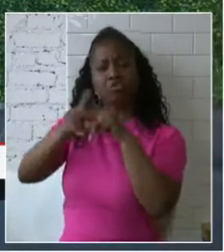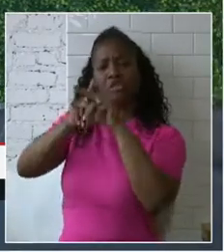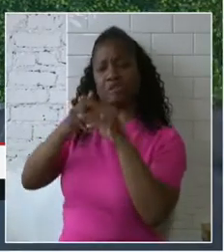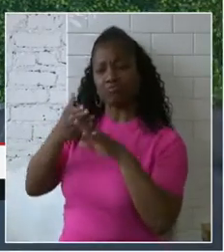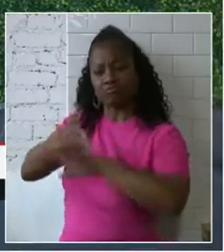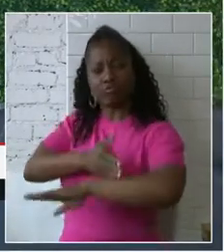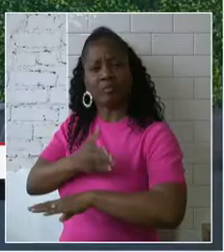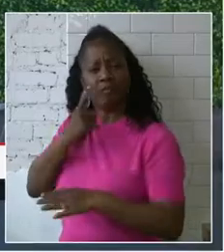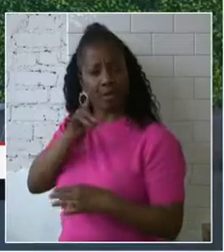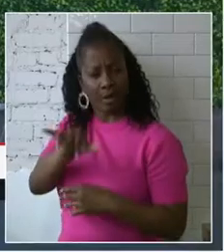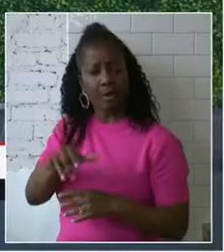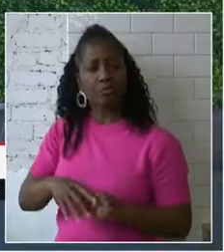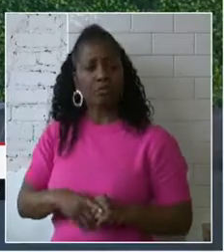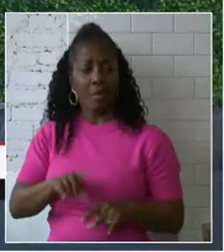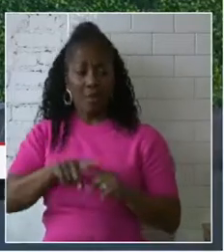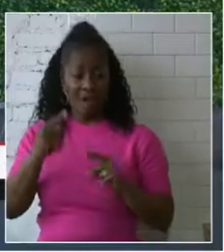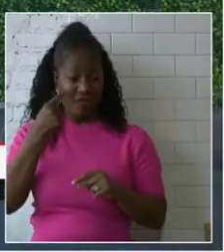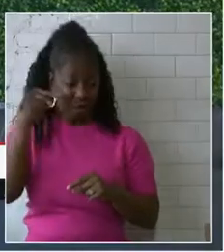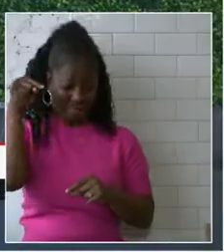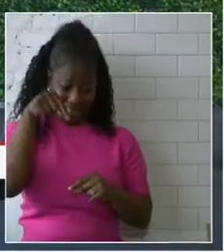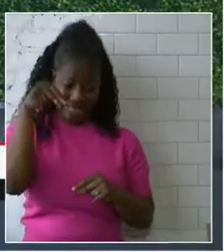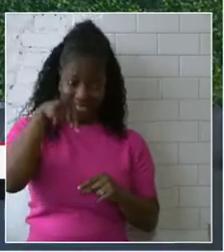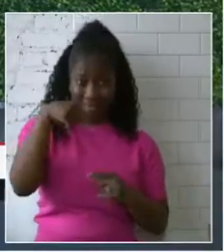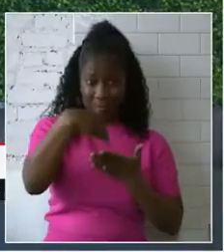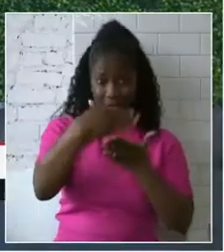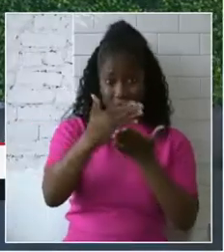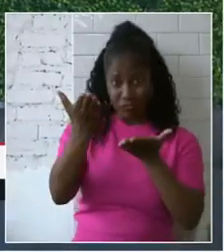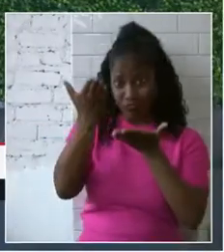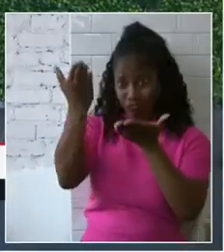with this budget proposal a new